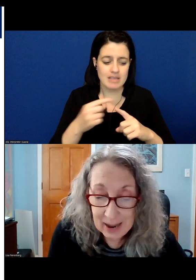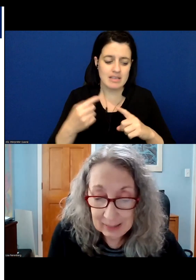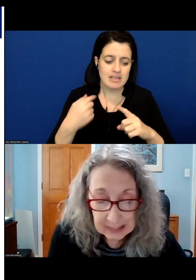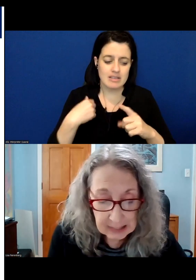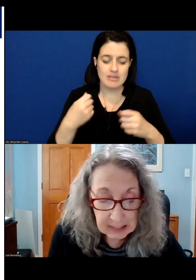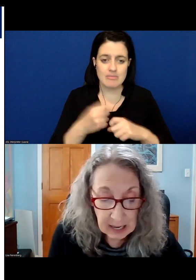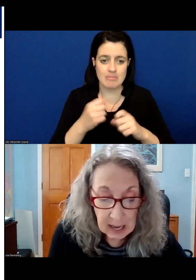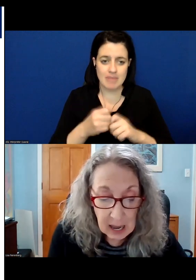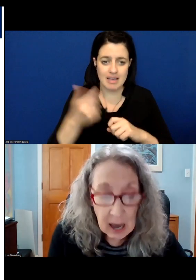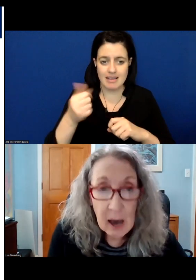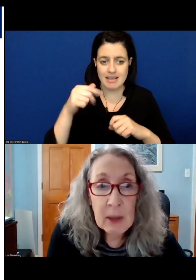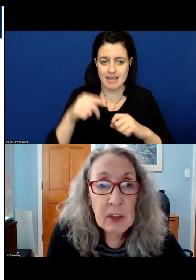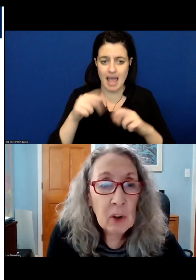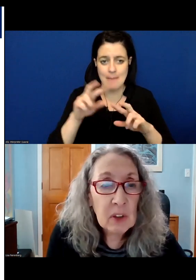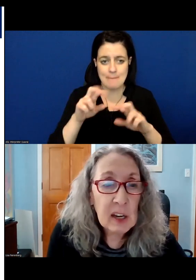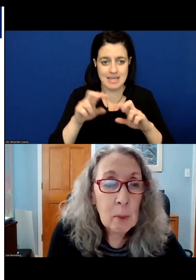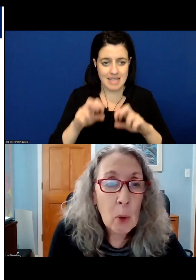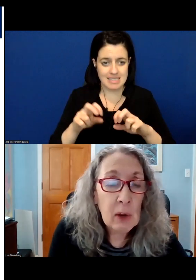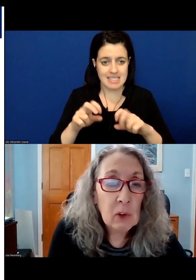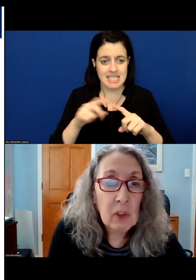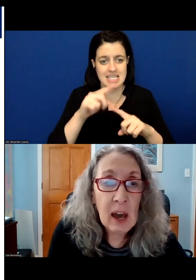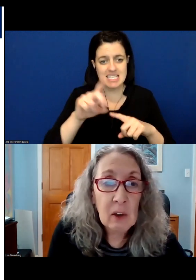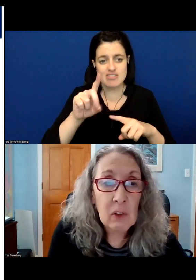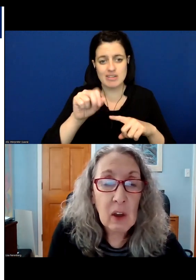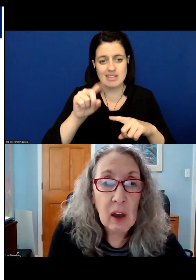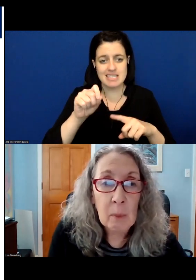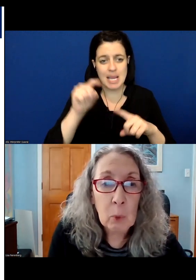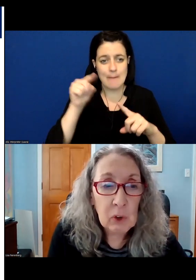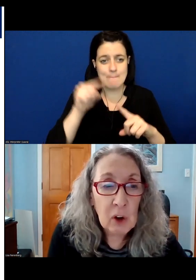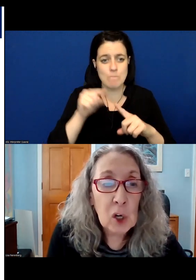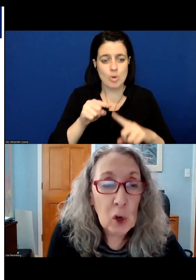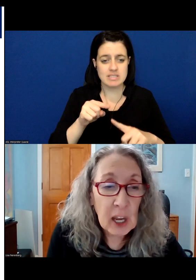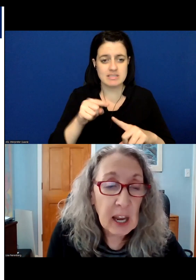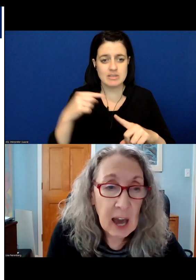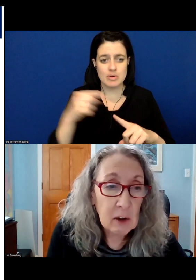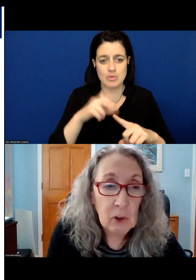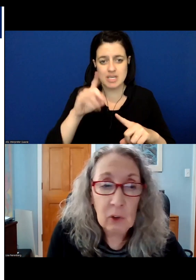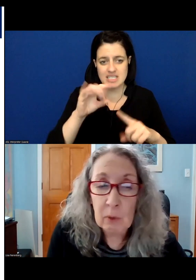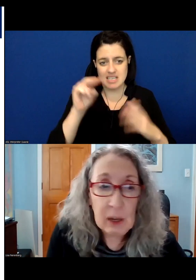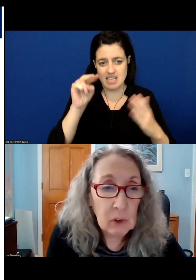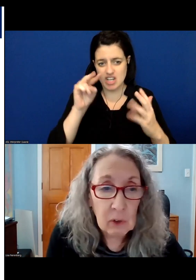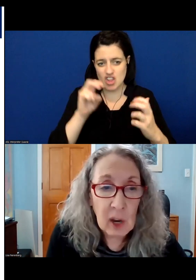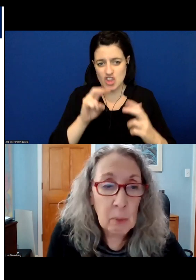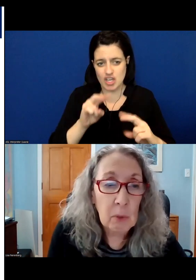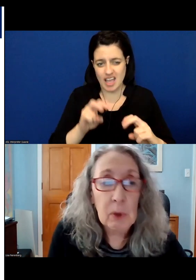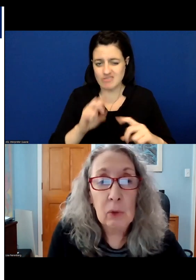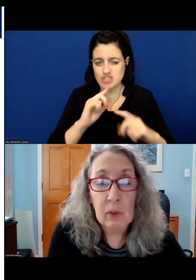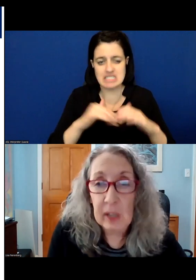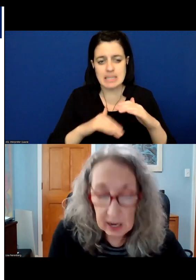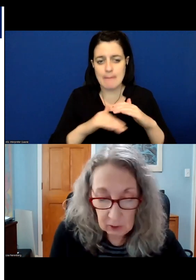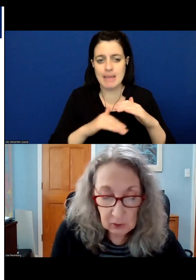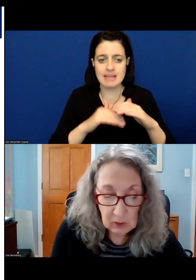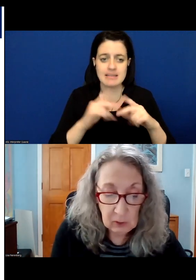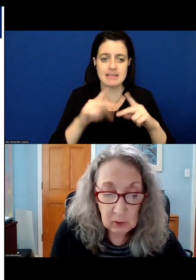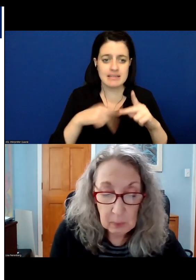gap analysis. And these are the data points that we started looking at, just the basics: type of abuse,